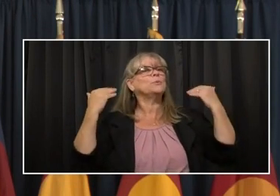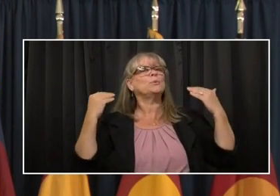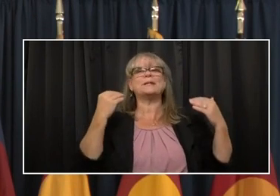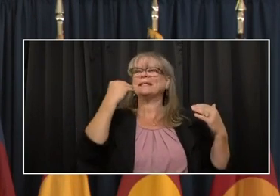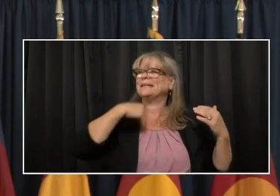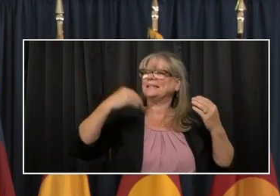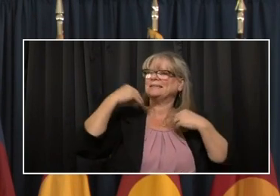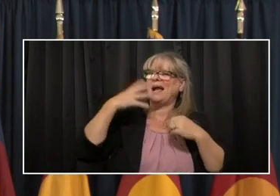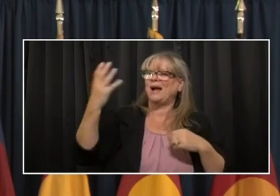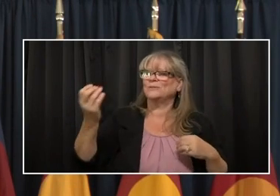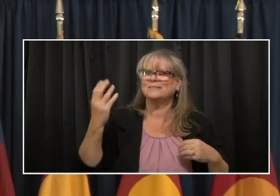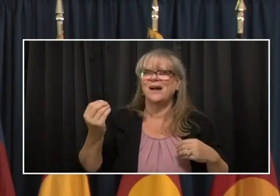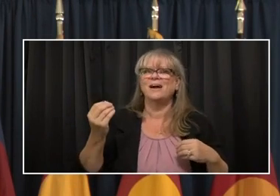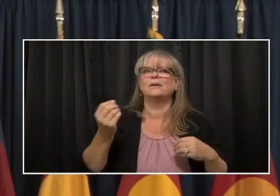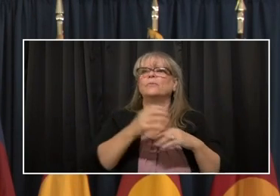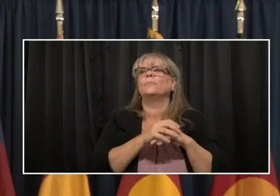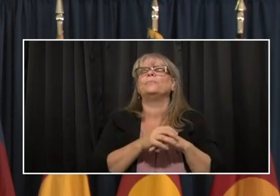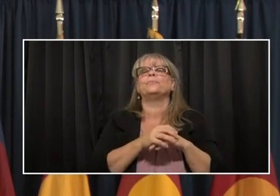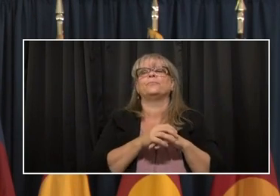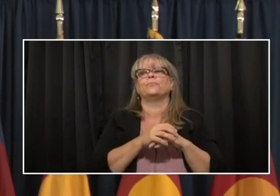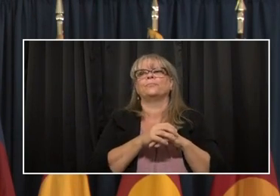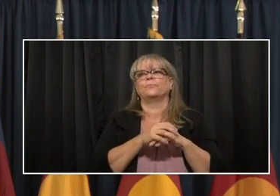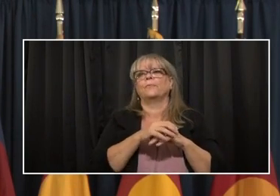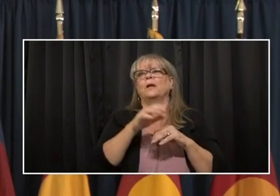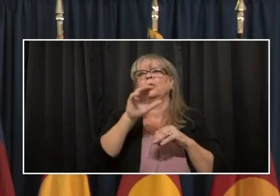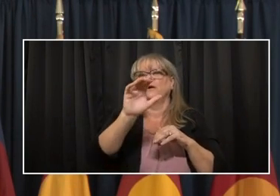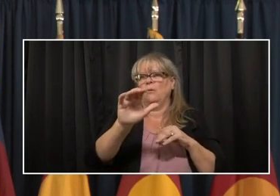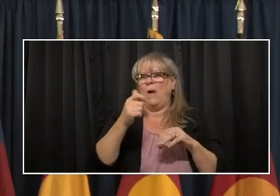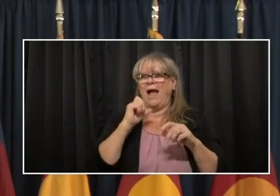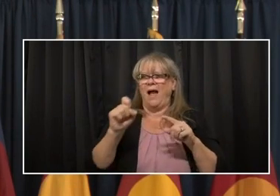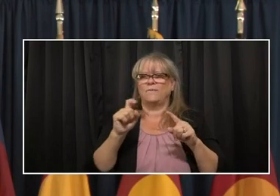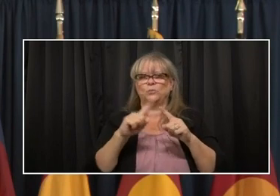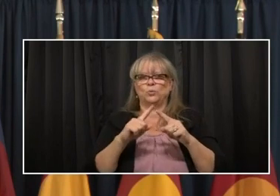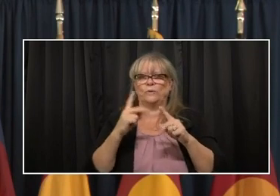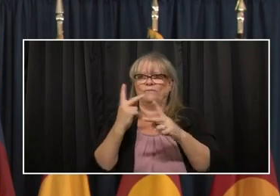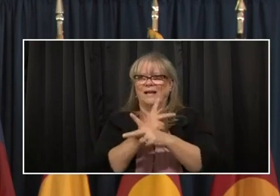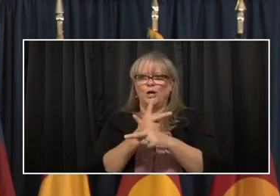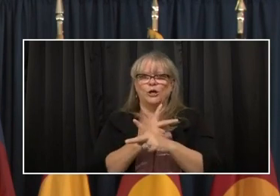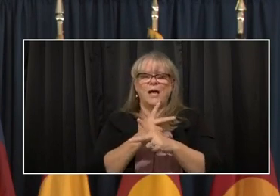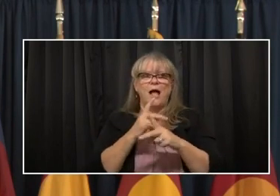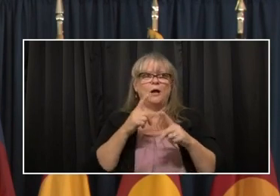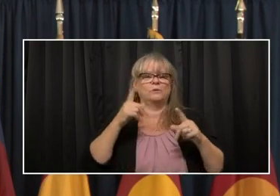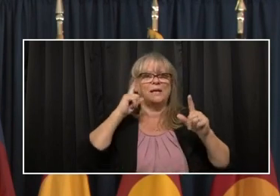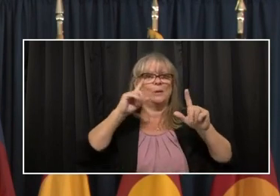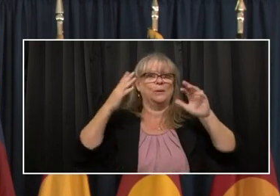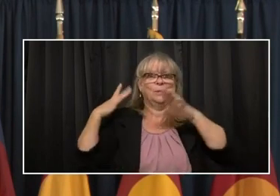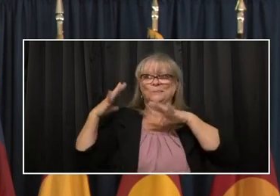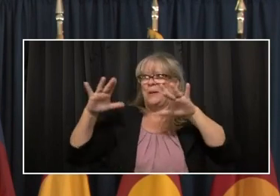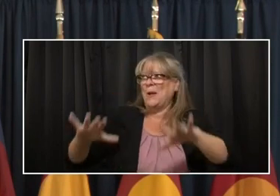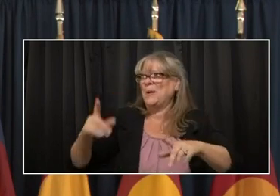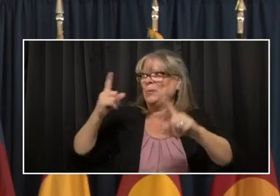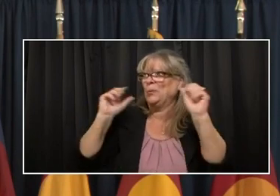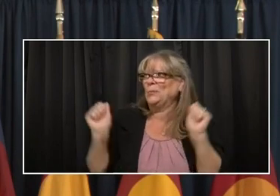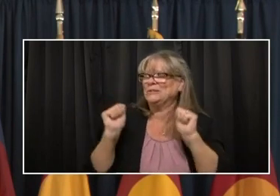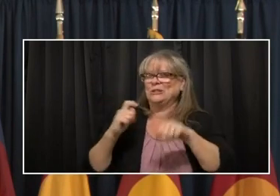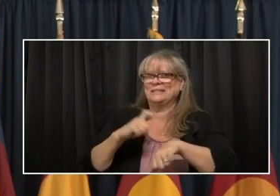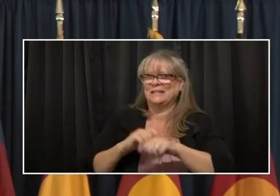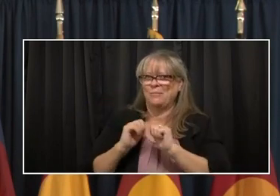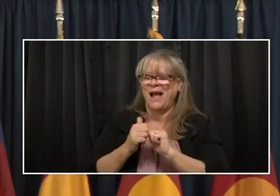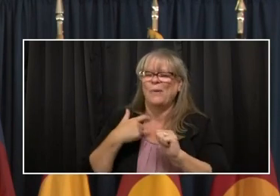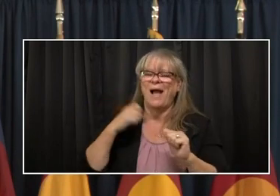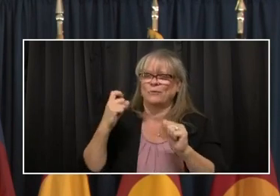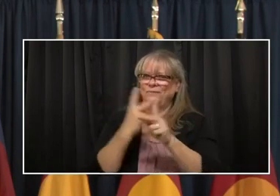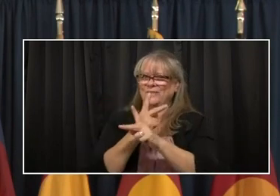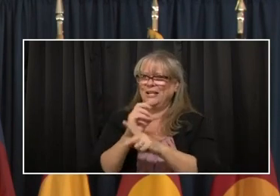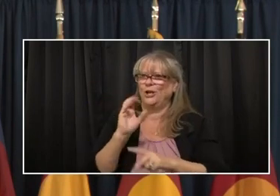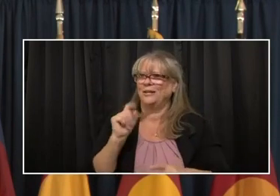works for the winter months. But at least for now, in September and October, usually great weather in Colorado, and really